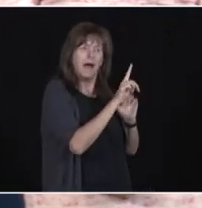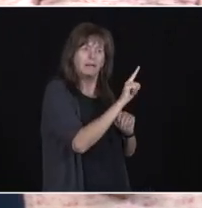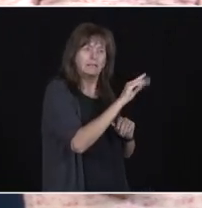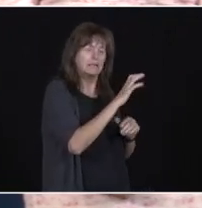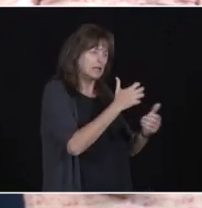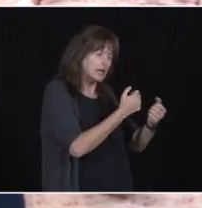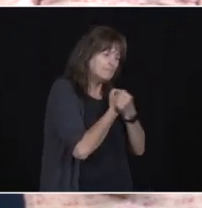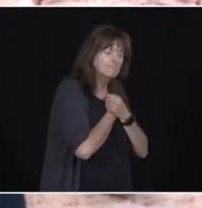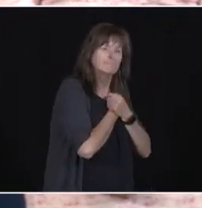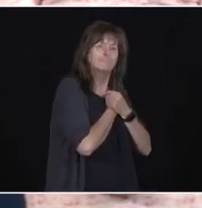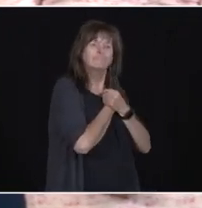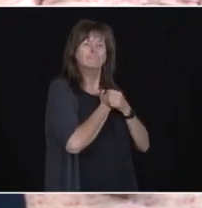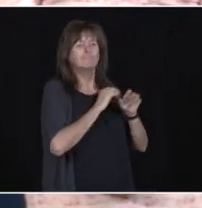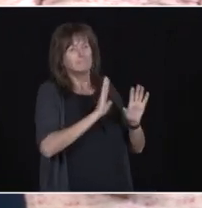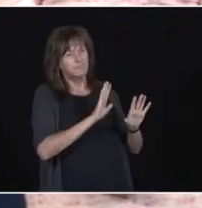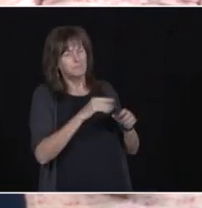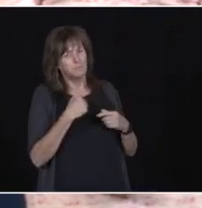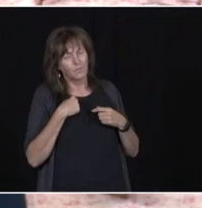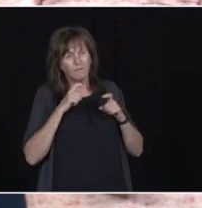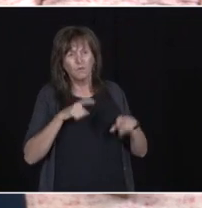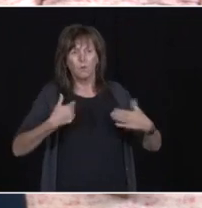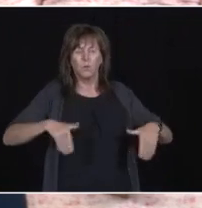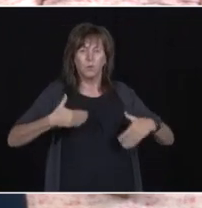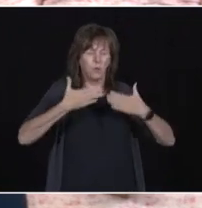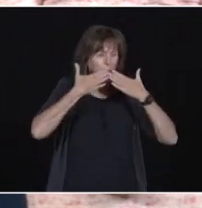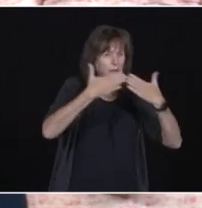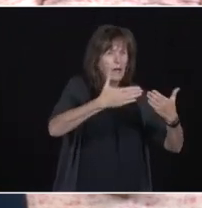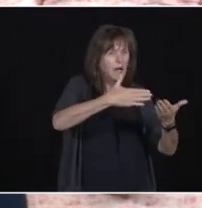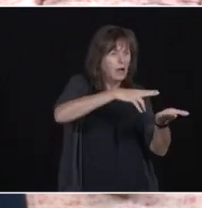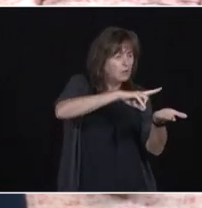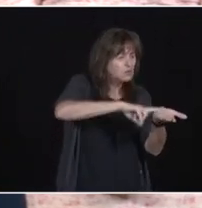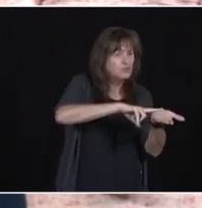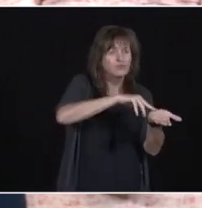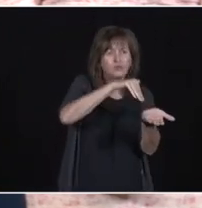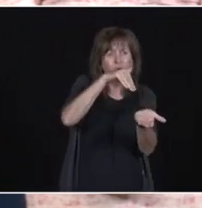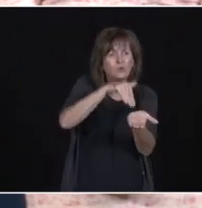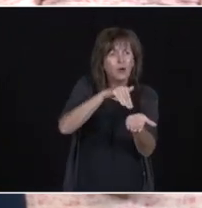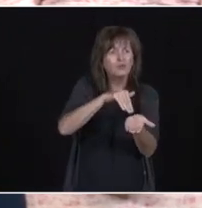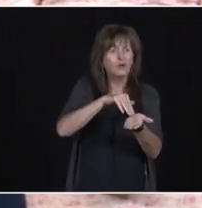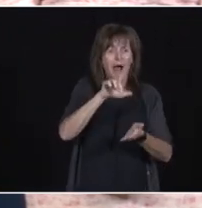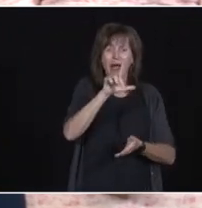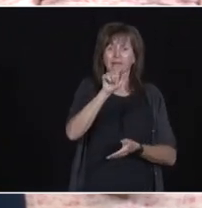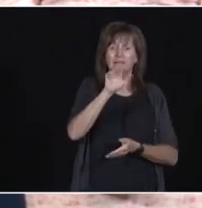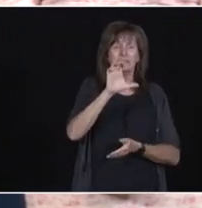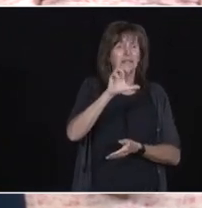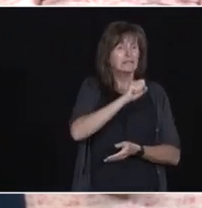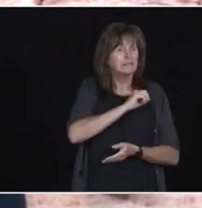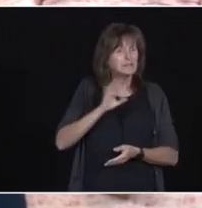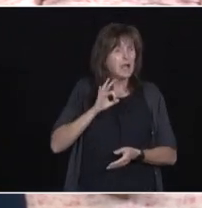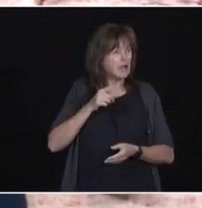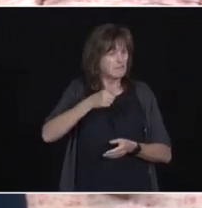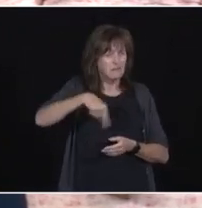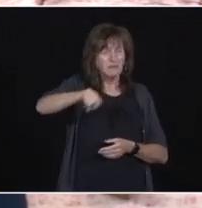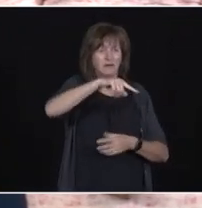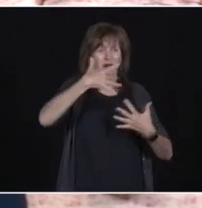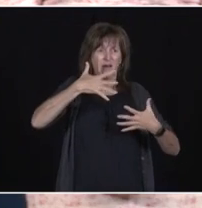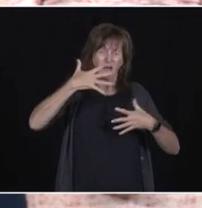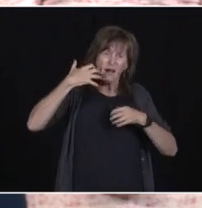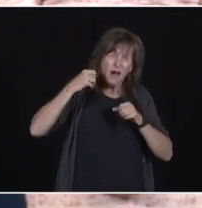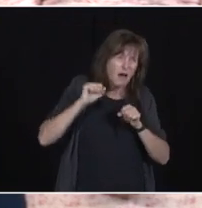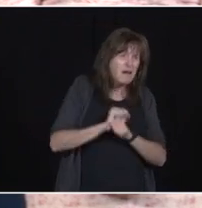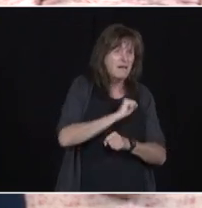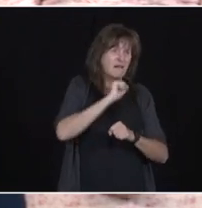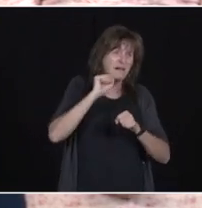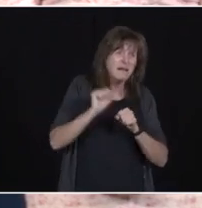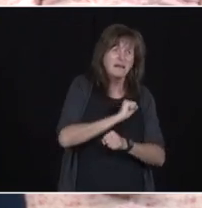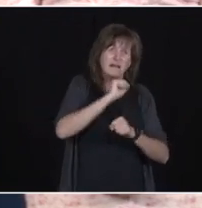doctors who have worked day and night to fight these outbreaks. And I want to thank the families of our residents